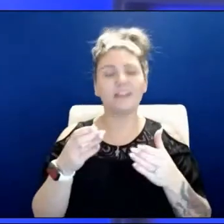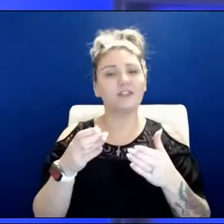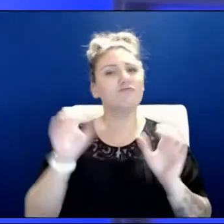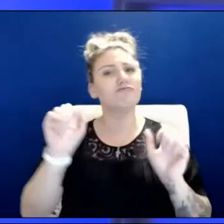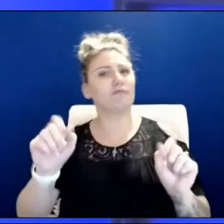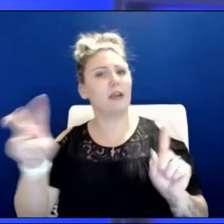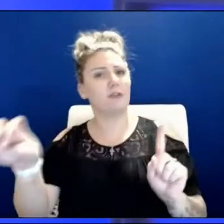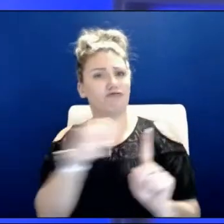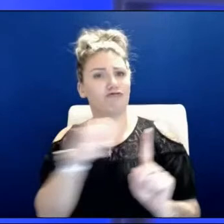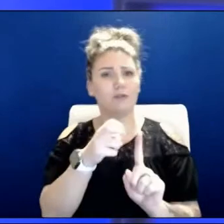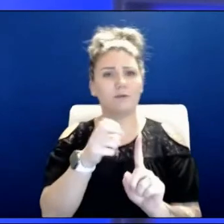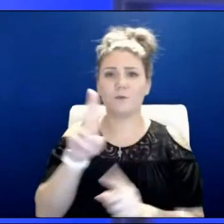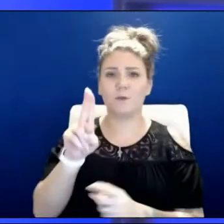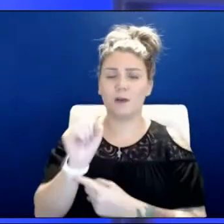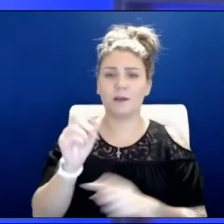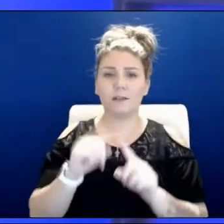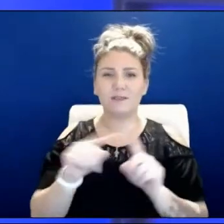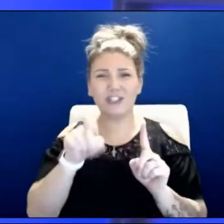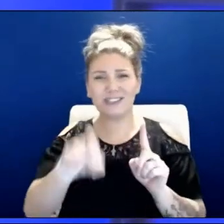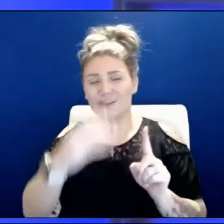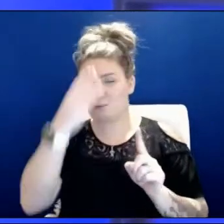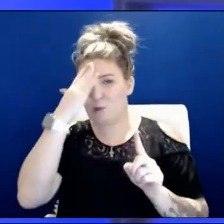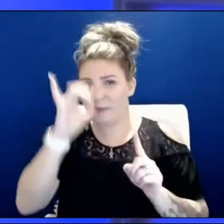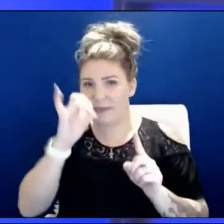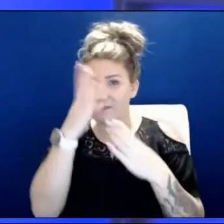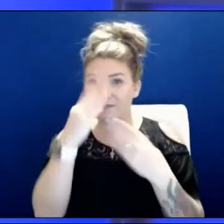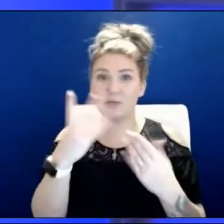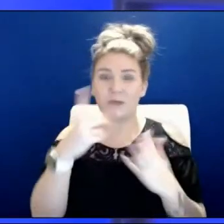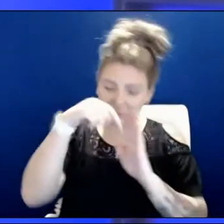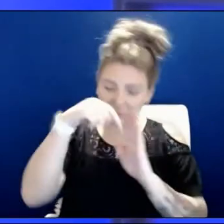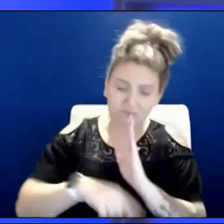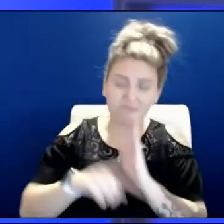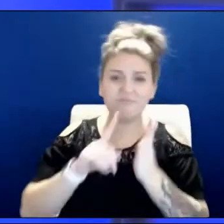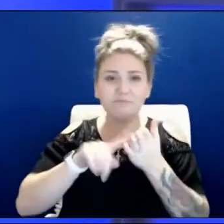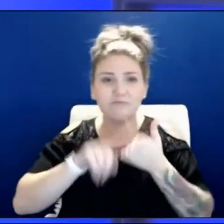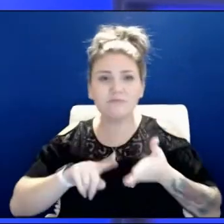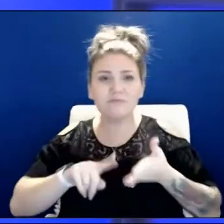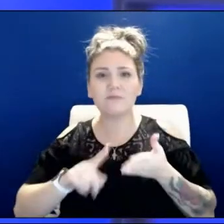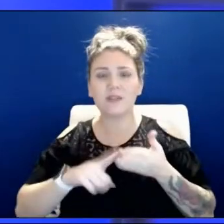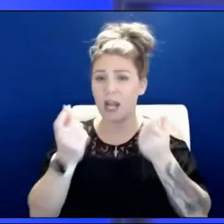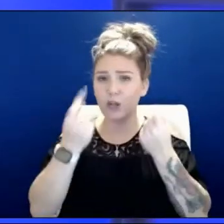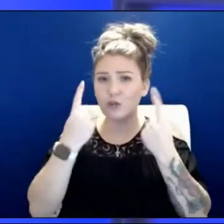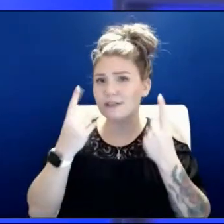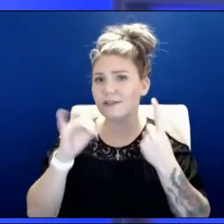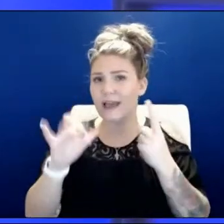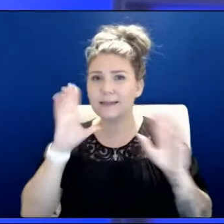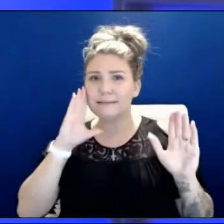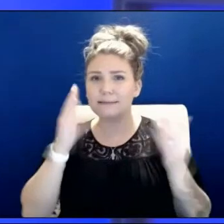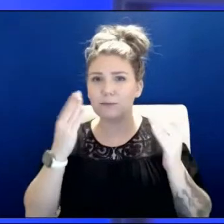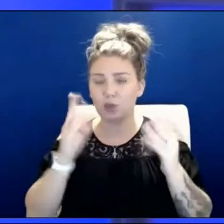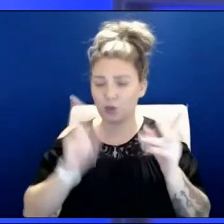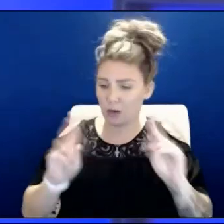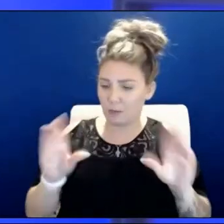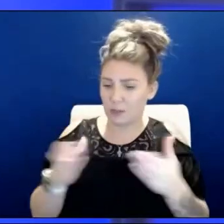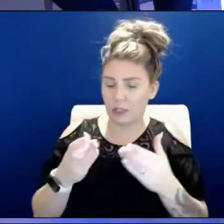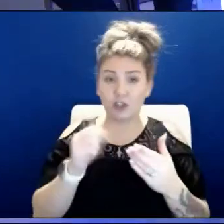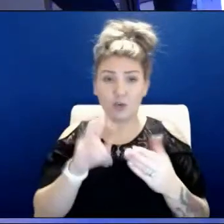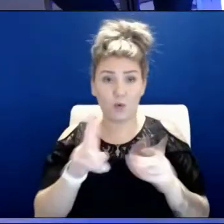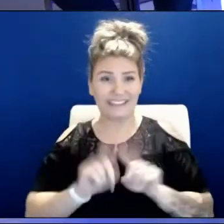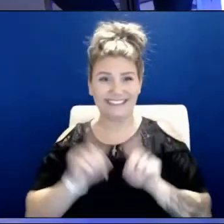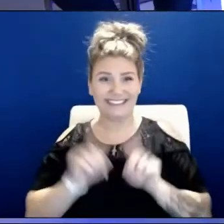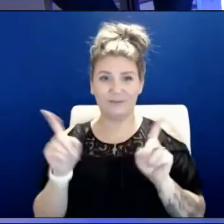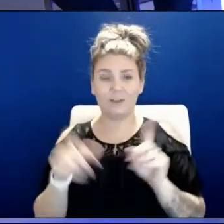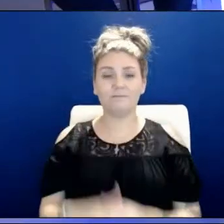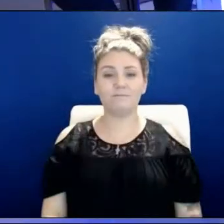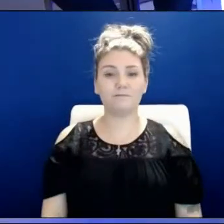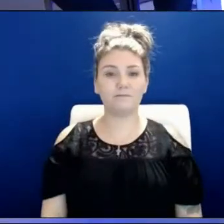information. You have to be able to dive in, look at the information to understand, is it truly a similar population or is it actually very different? Dr. Shoemaker,